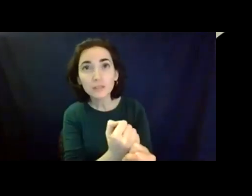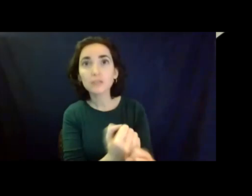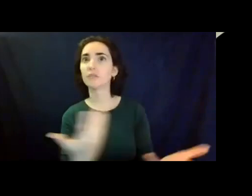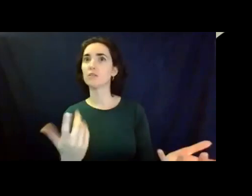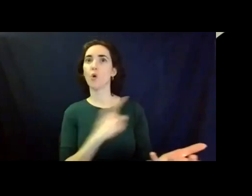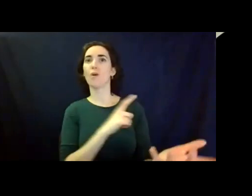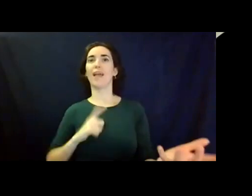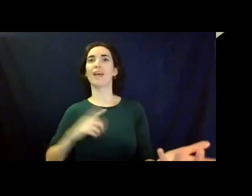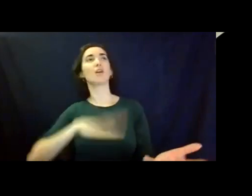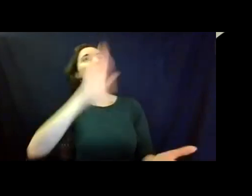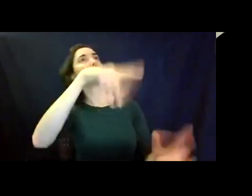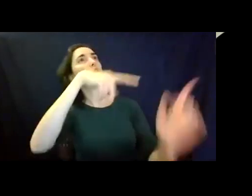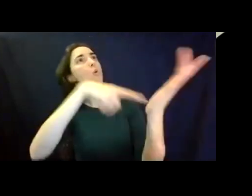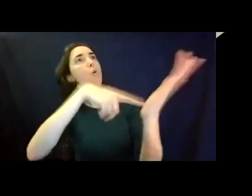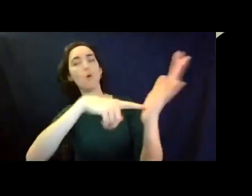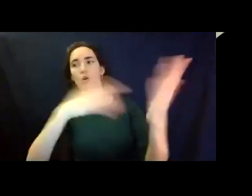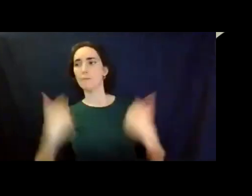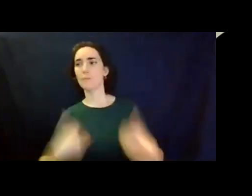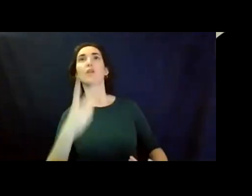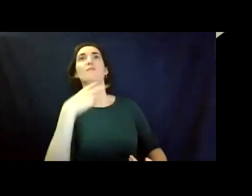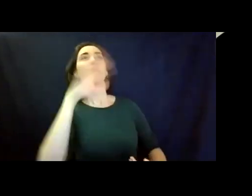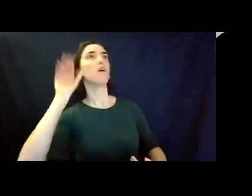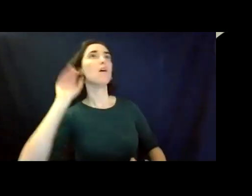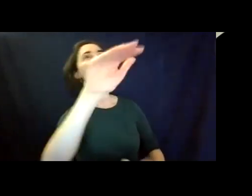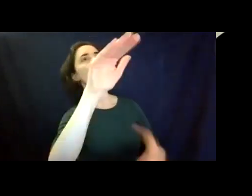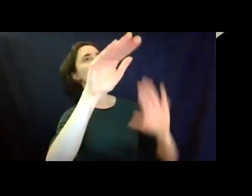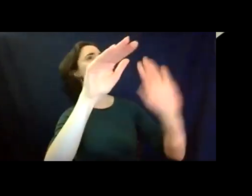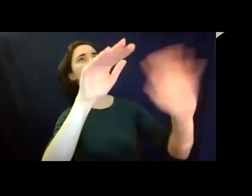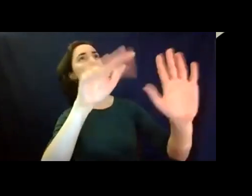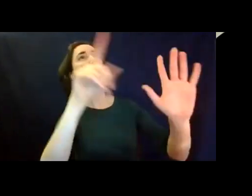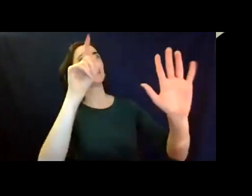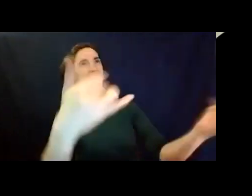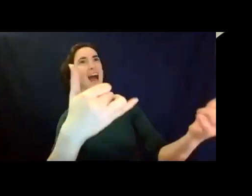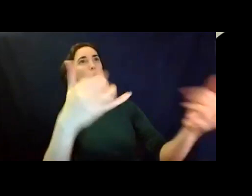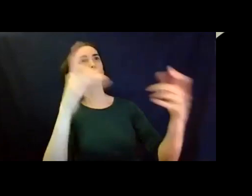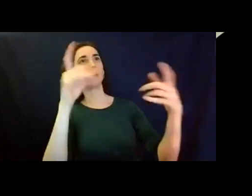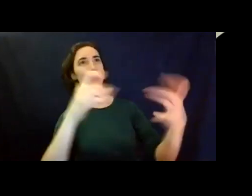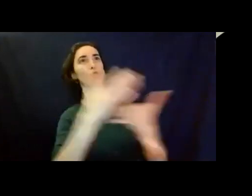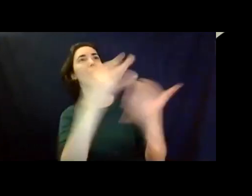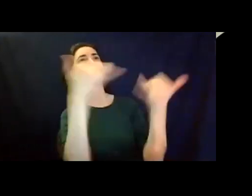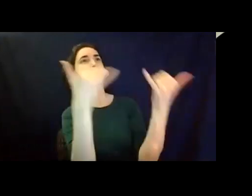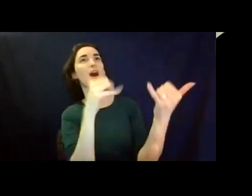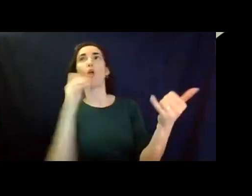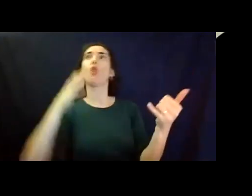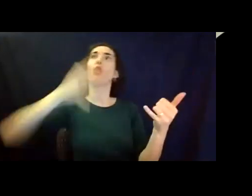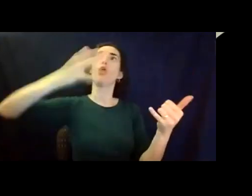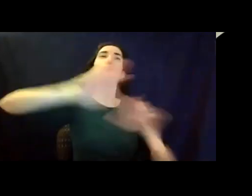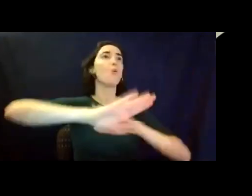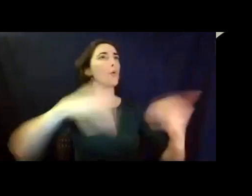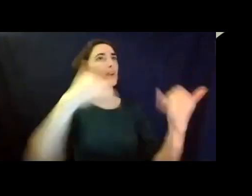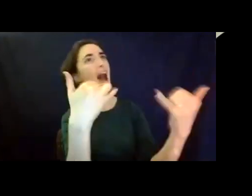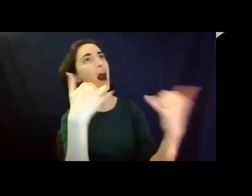and being that voice and saying, hey, we need rights now, not later, but now.